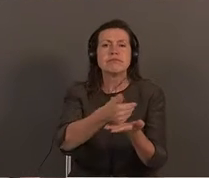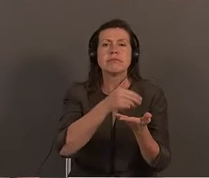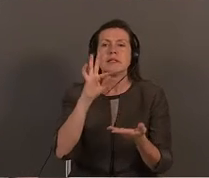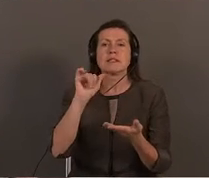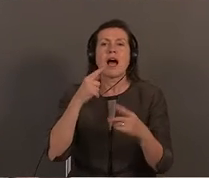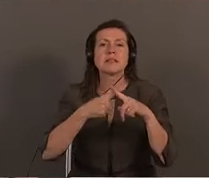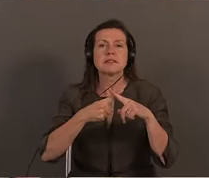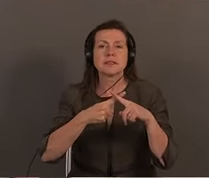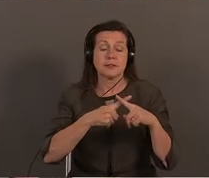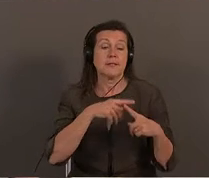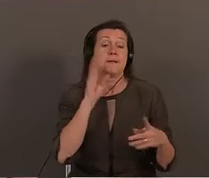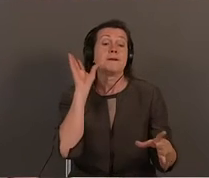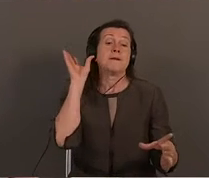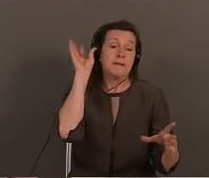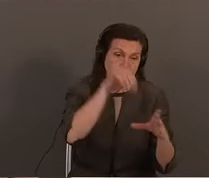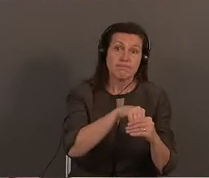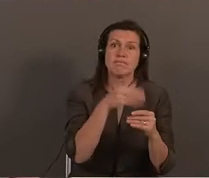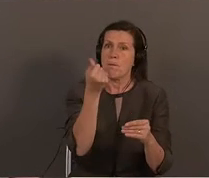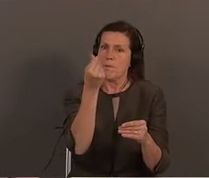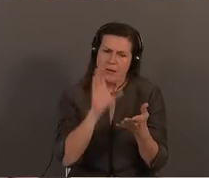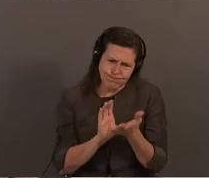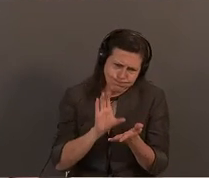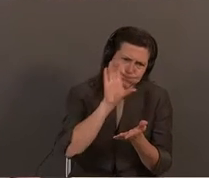in digital technologies,